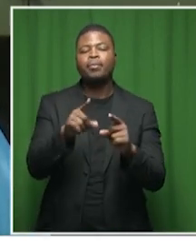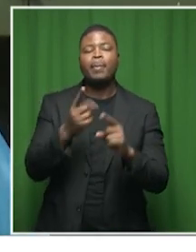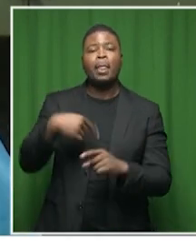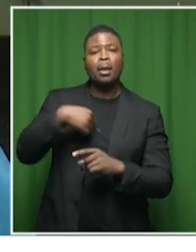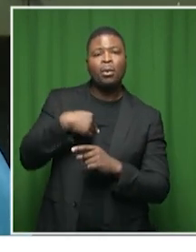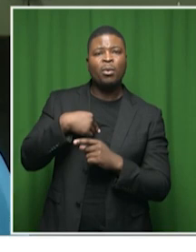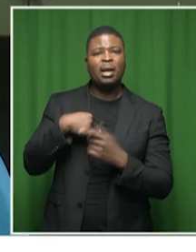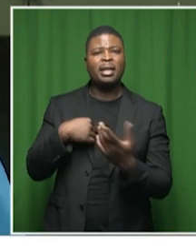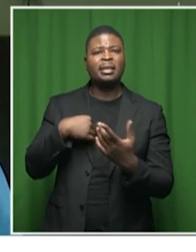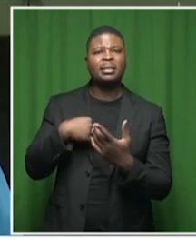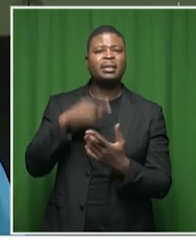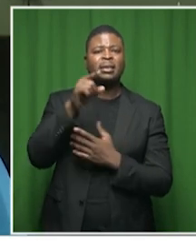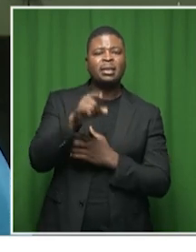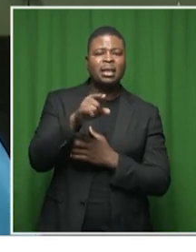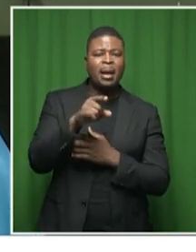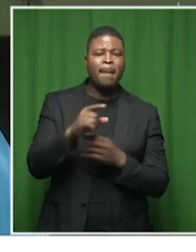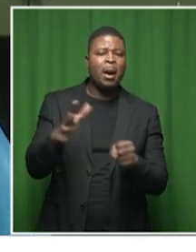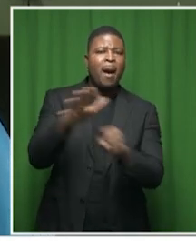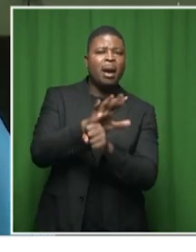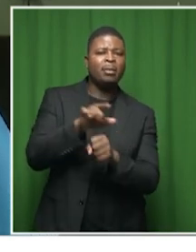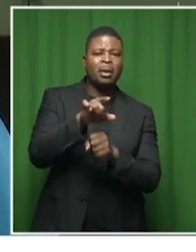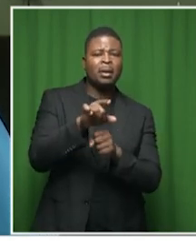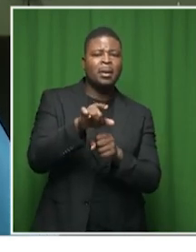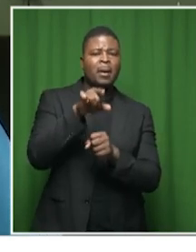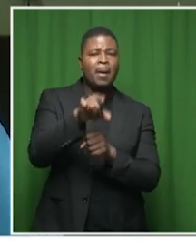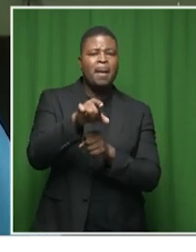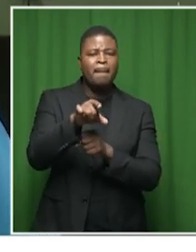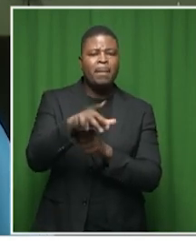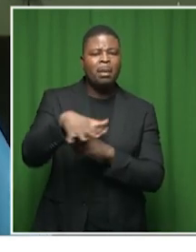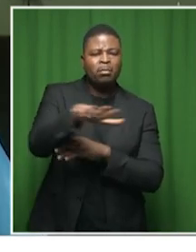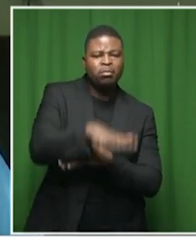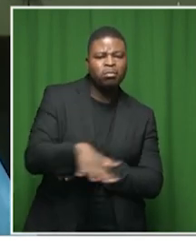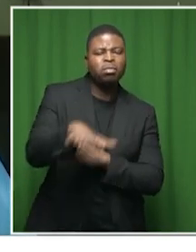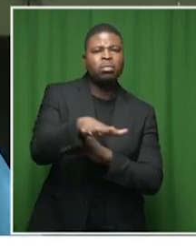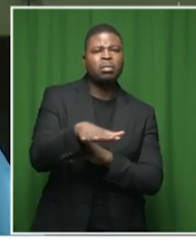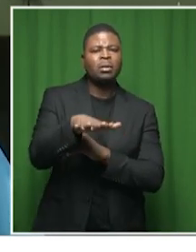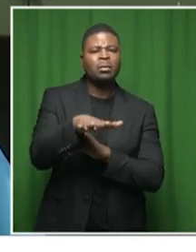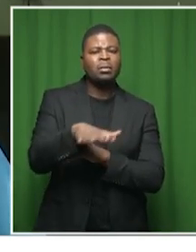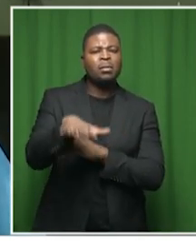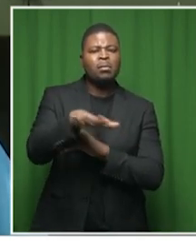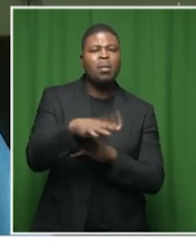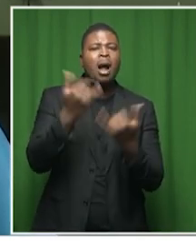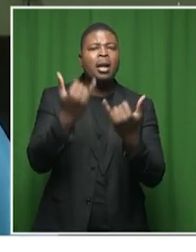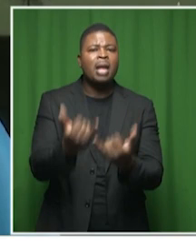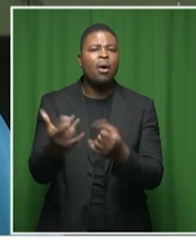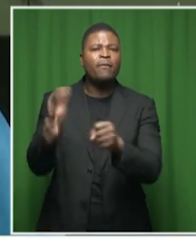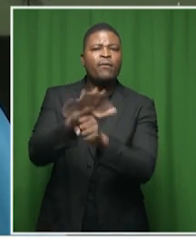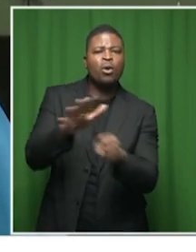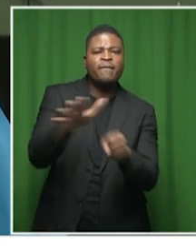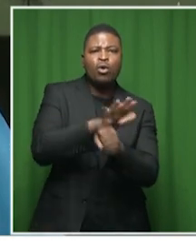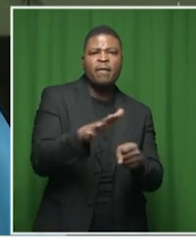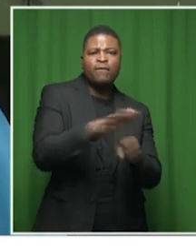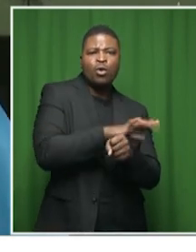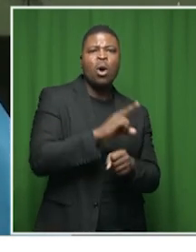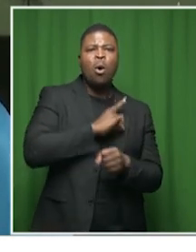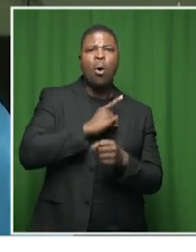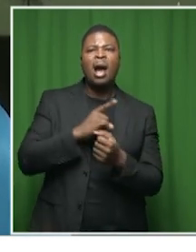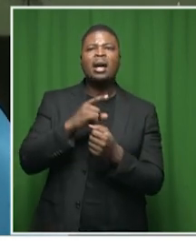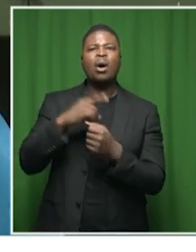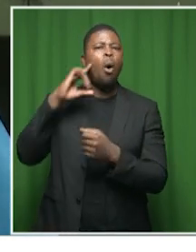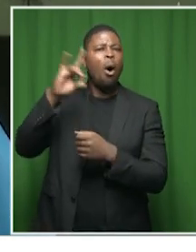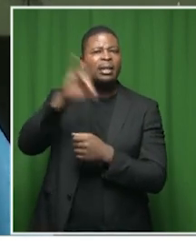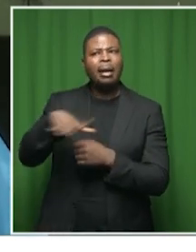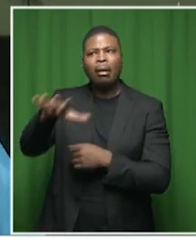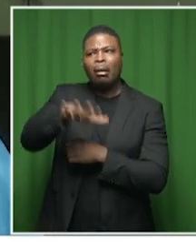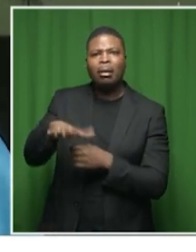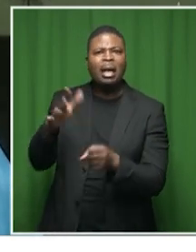Johannesburg South are full because learners and their educators started arriving from yesterday. And it's not only the expo,